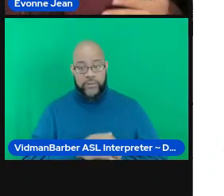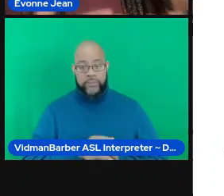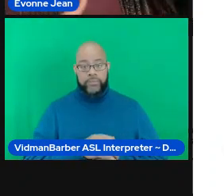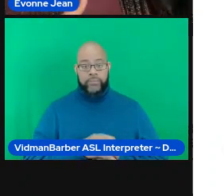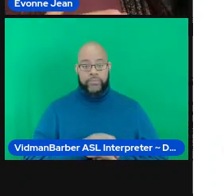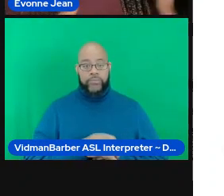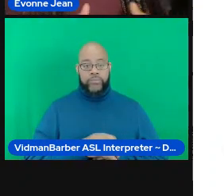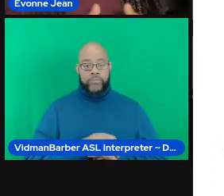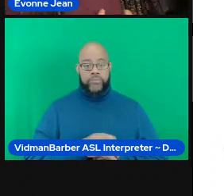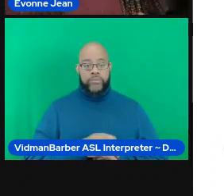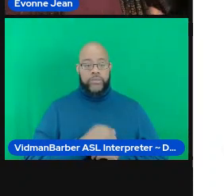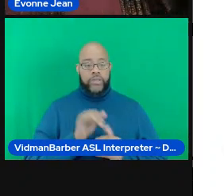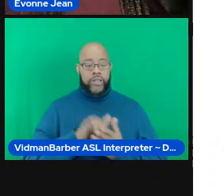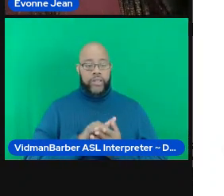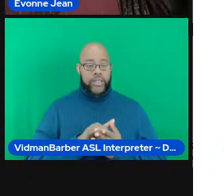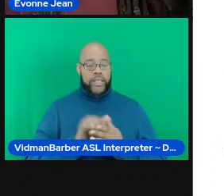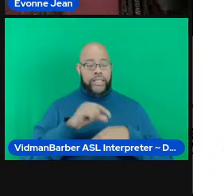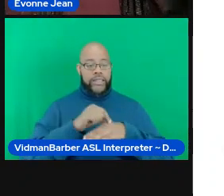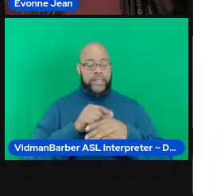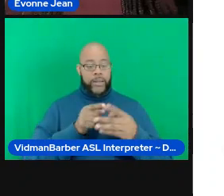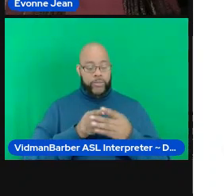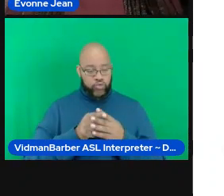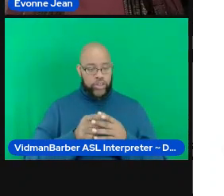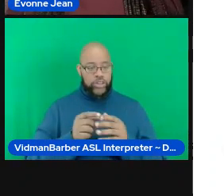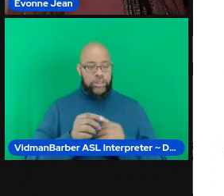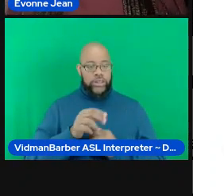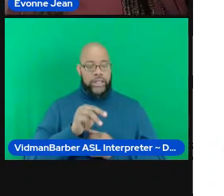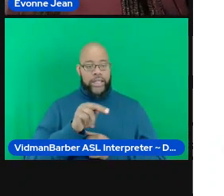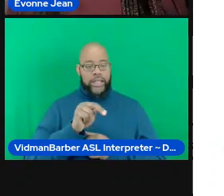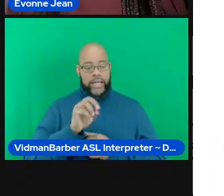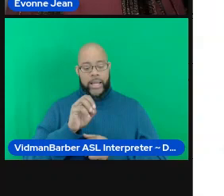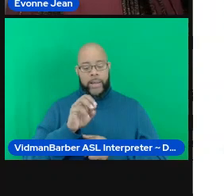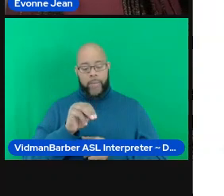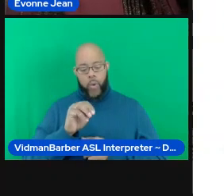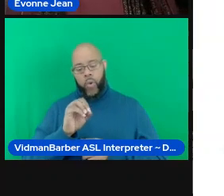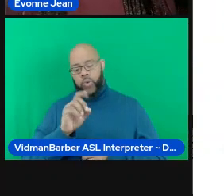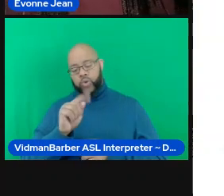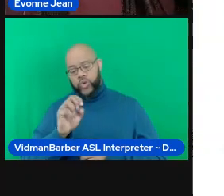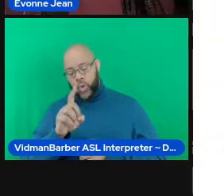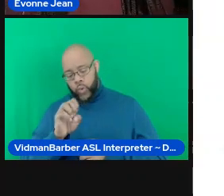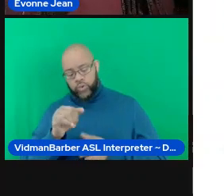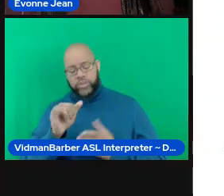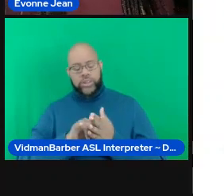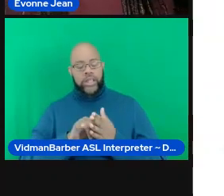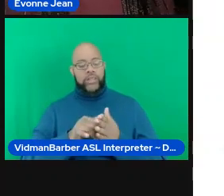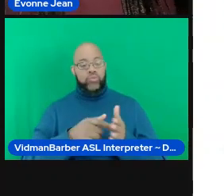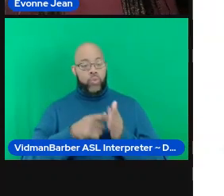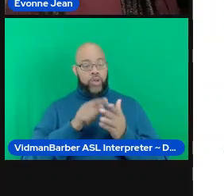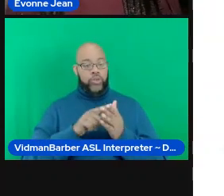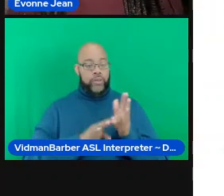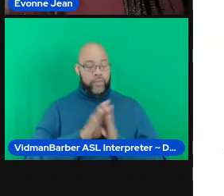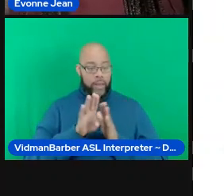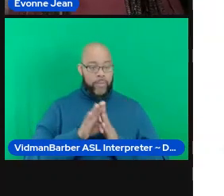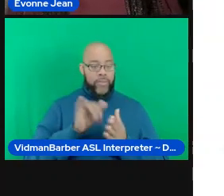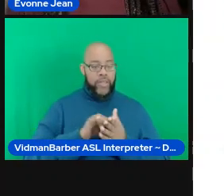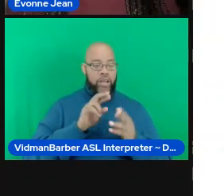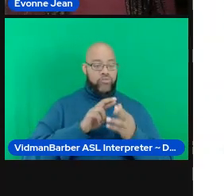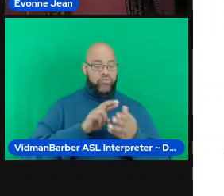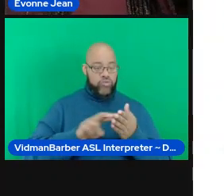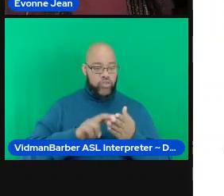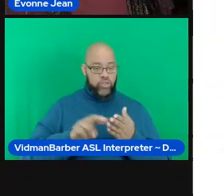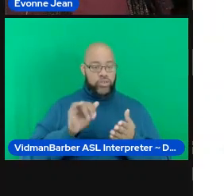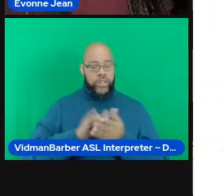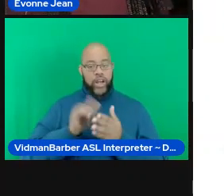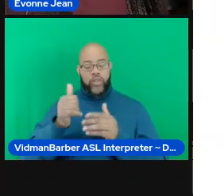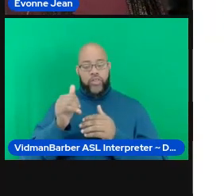using soil-transmitted skin-penetrating gastrointestinal nematodes is imperative to both the developed as well as the resource-deprived nations of the world.